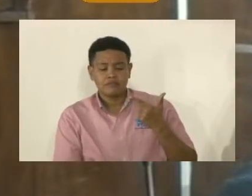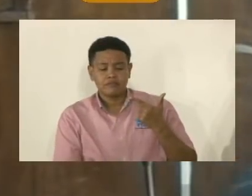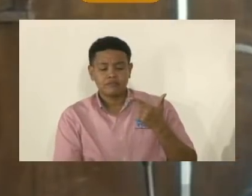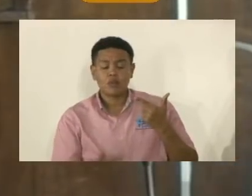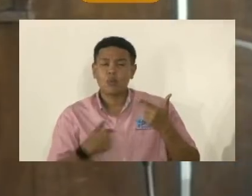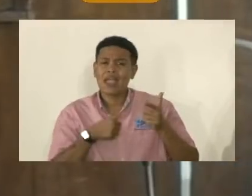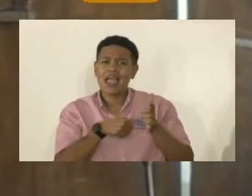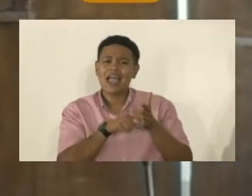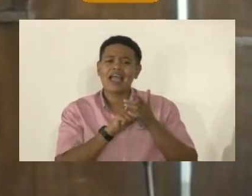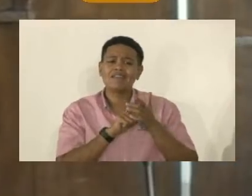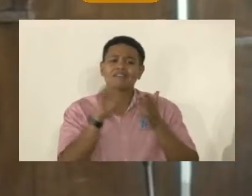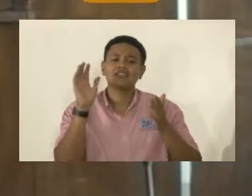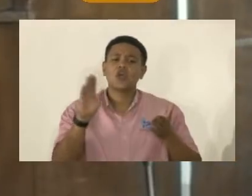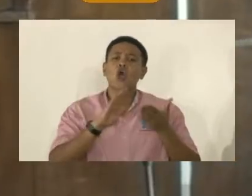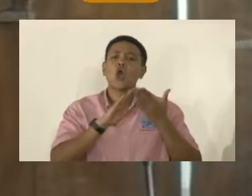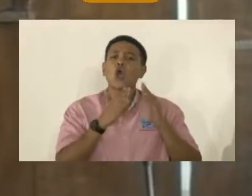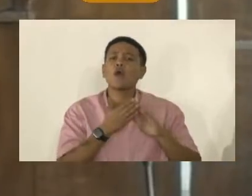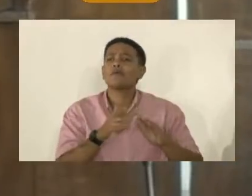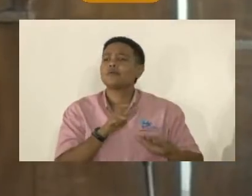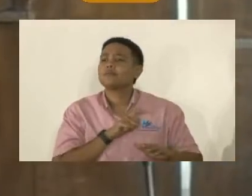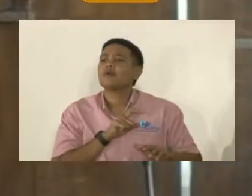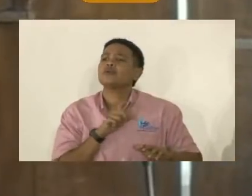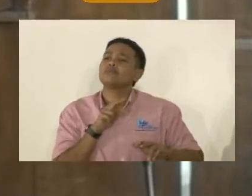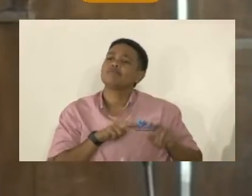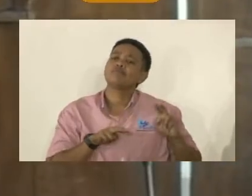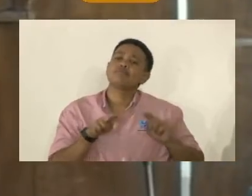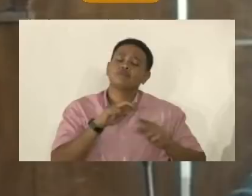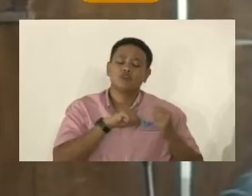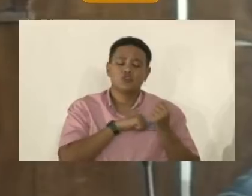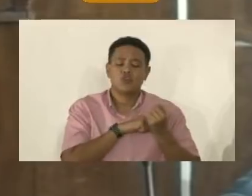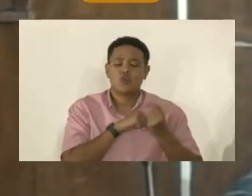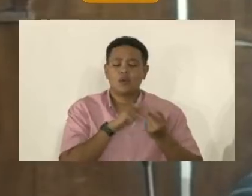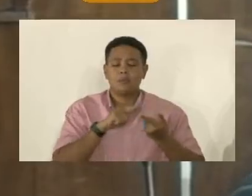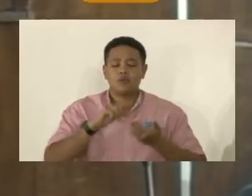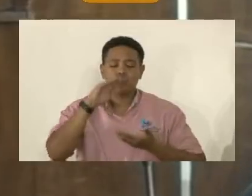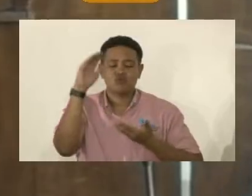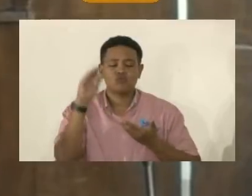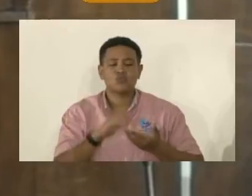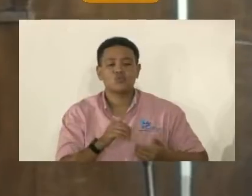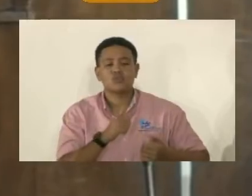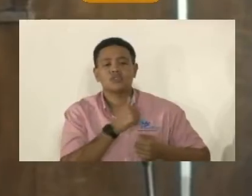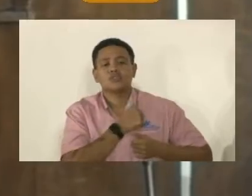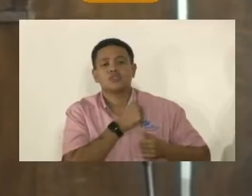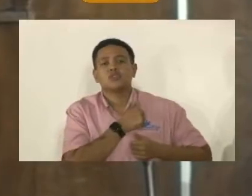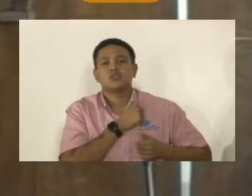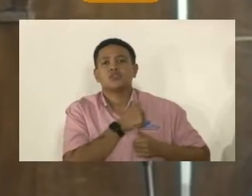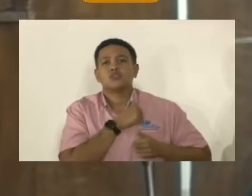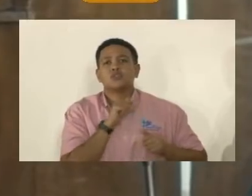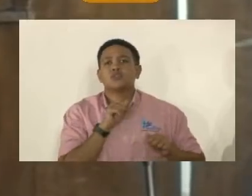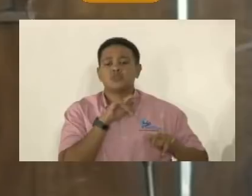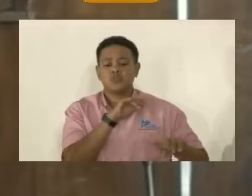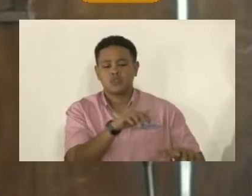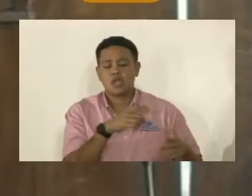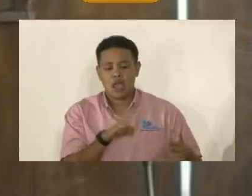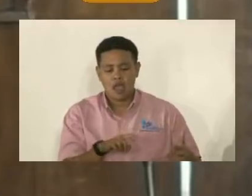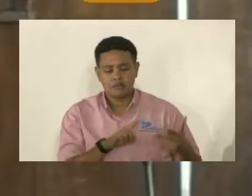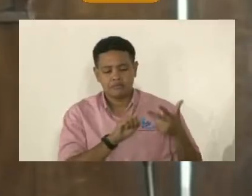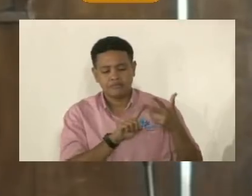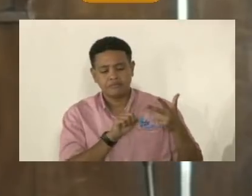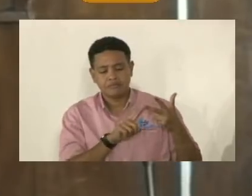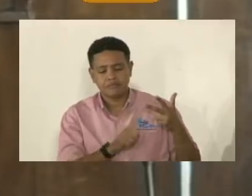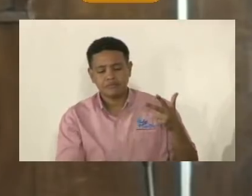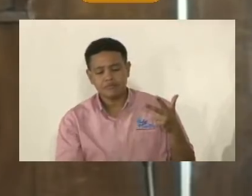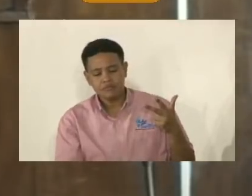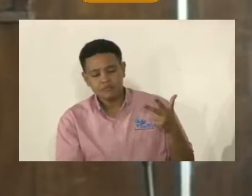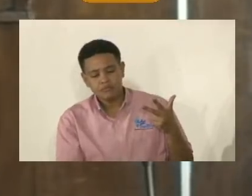We emphasized community-based policing and de-emphasized paramilitary-style policing.